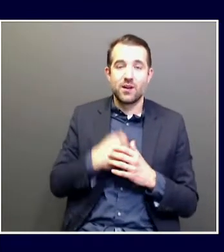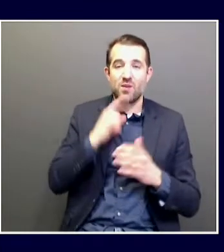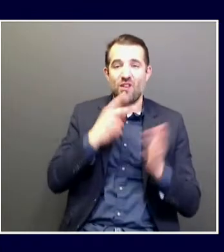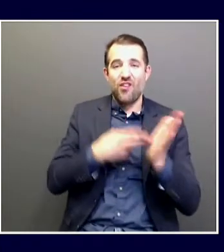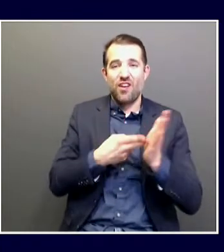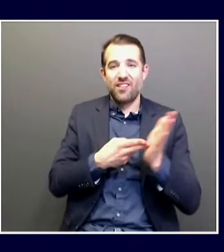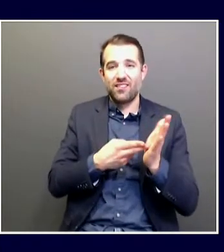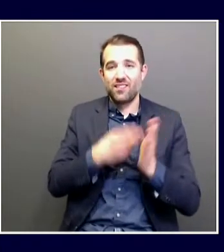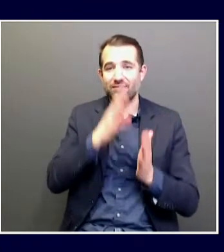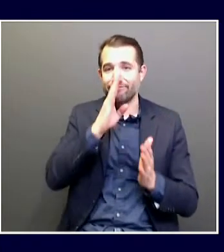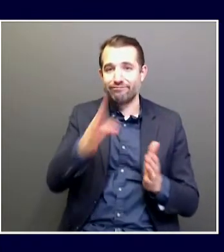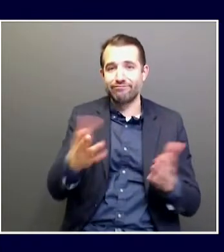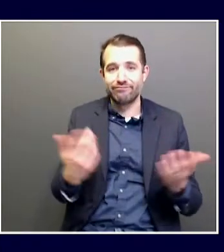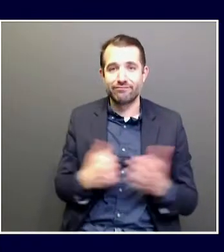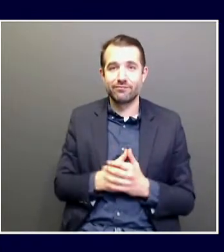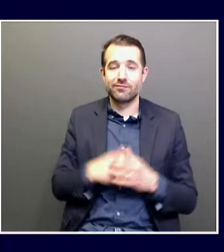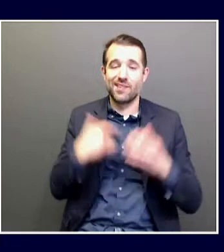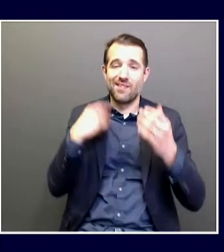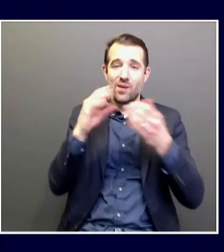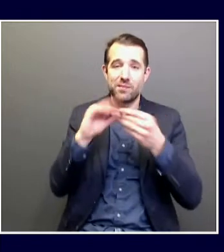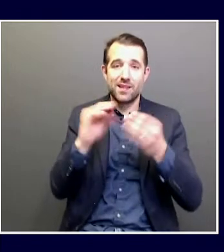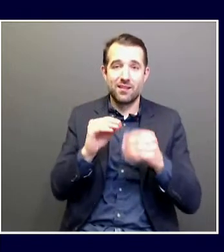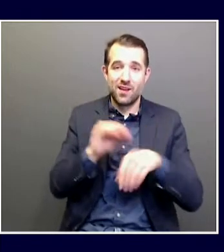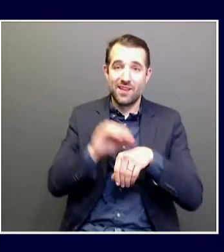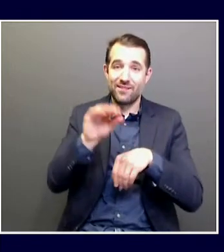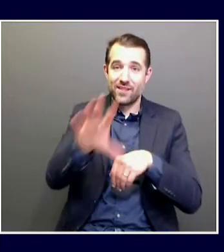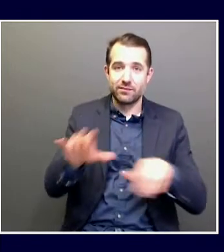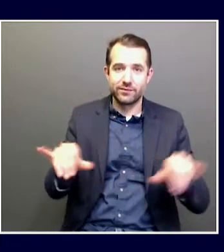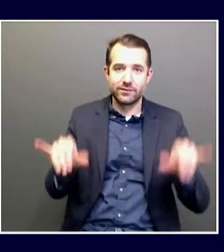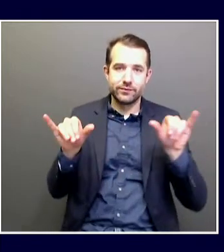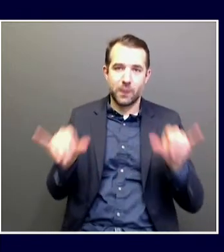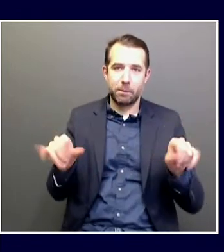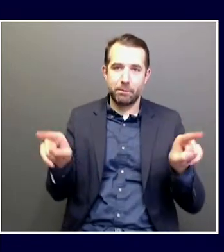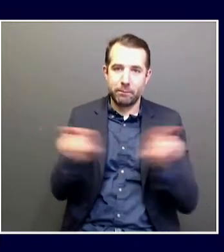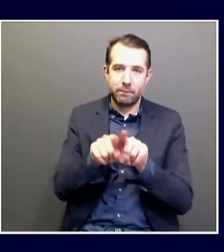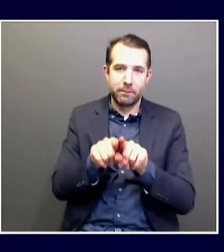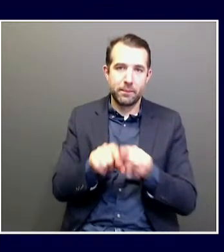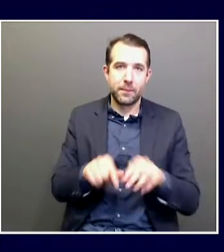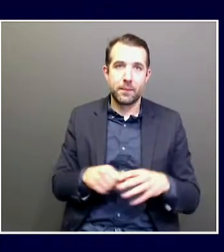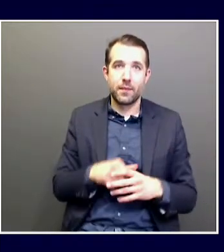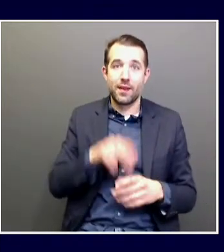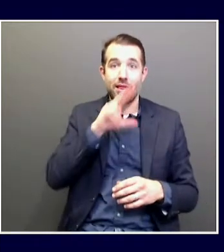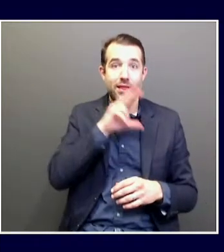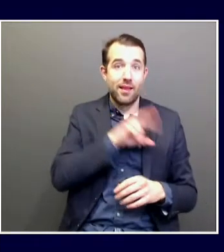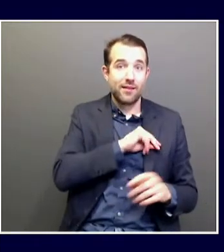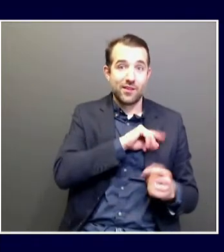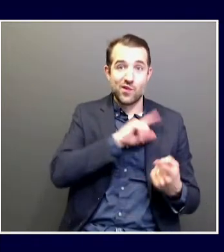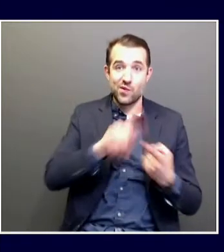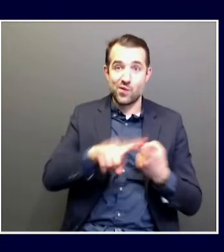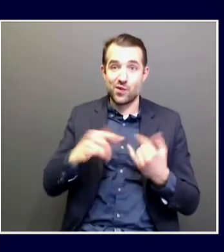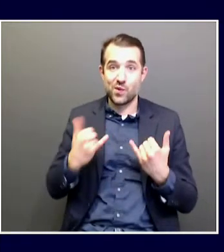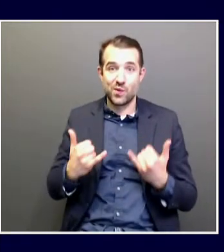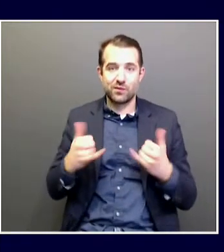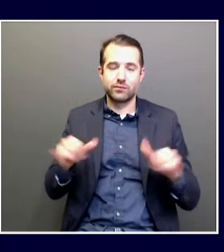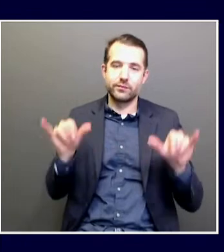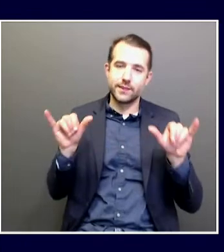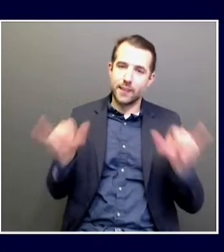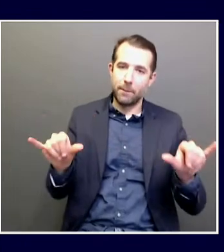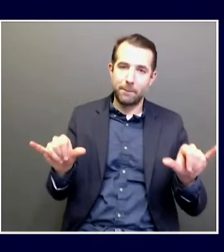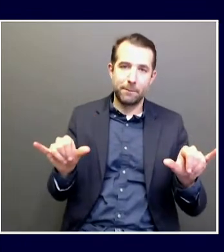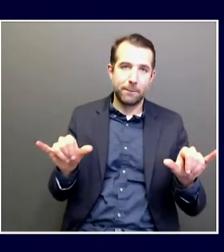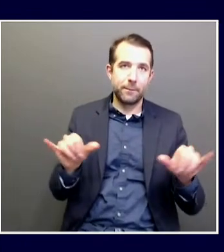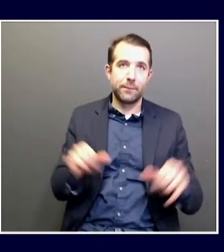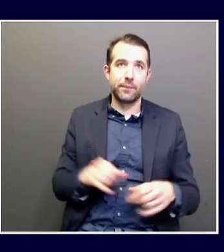we talked about it in the run up to Thanksgiving. And that comes down to basically two questions. Is every